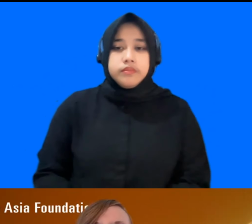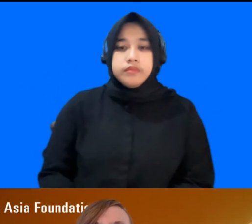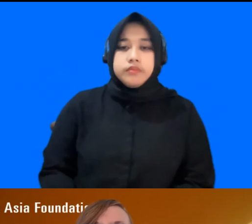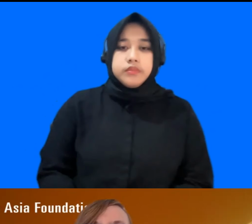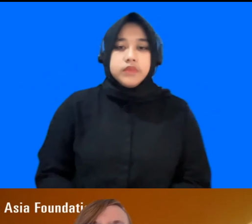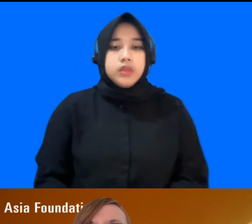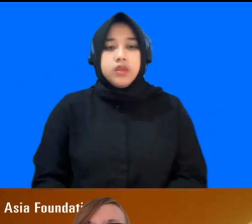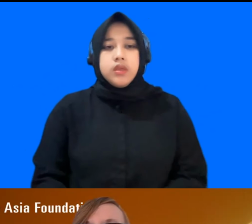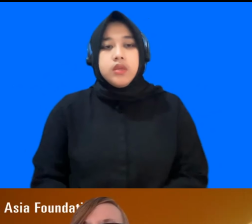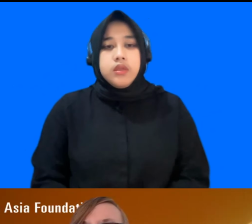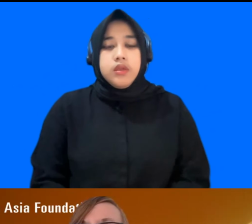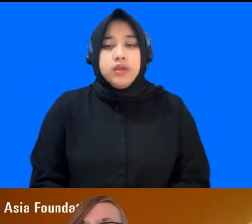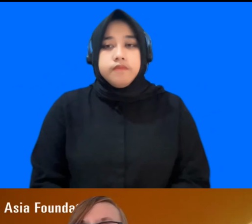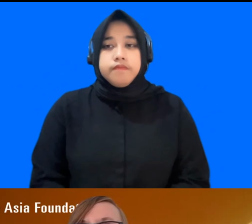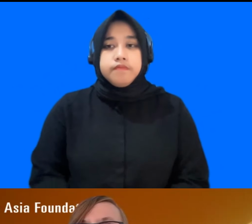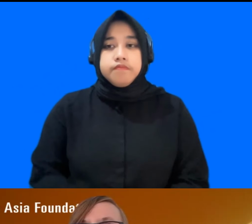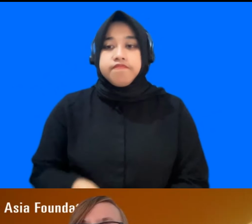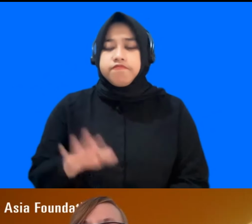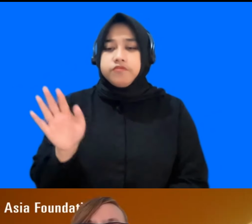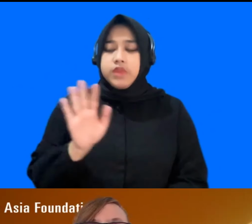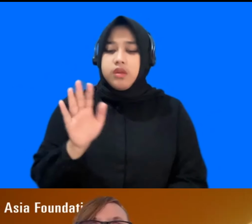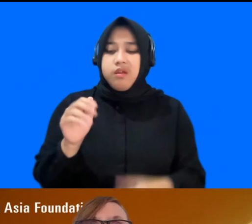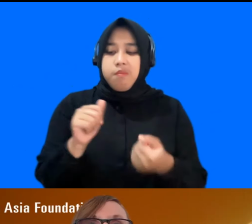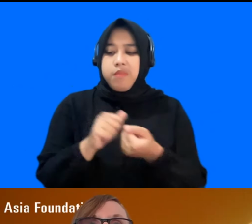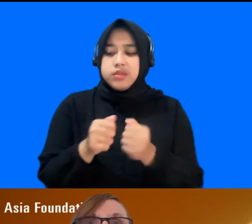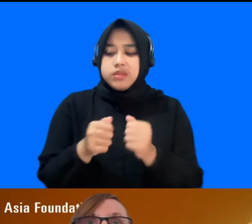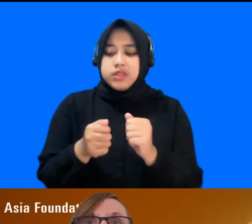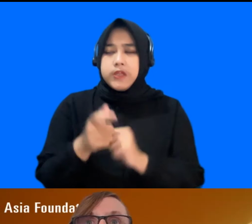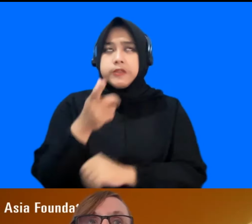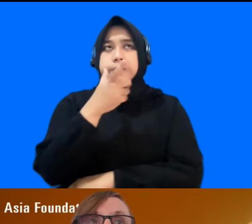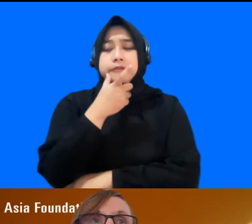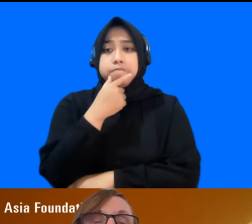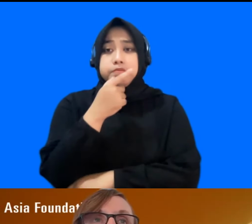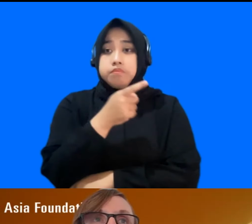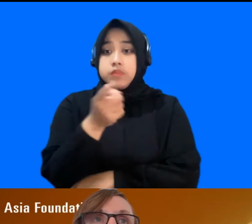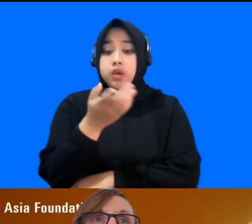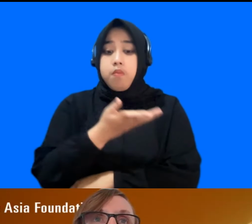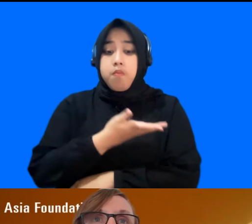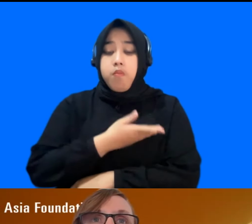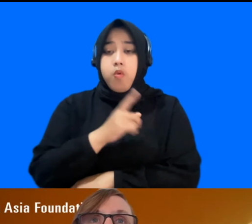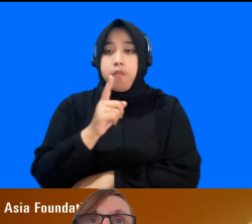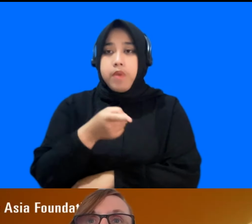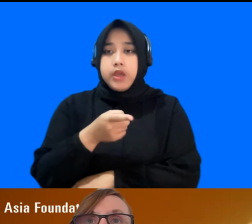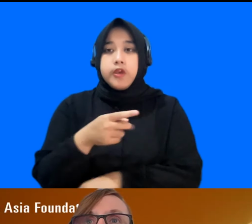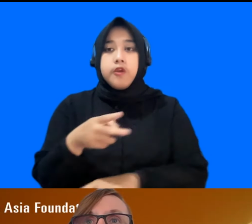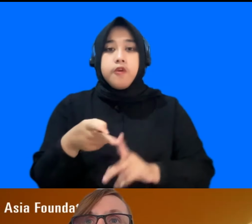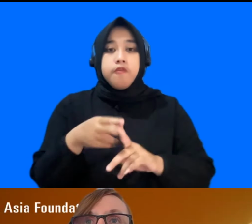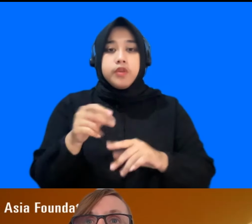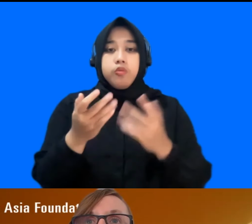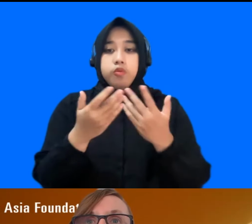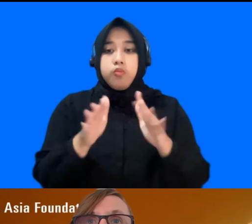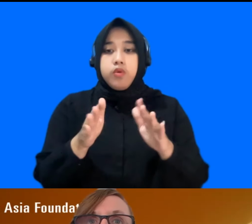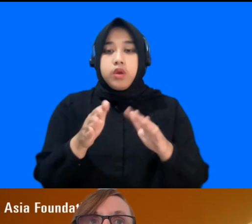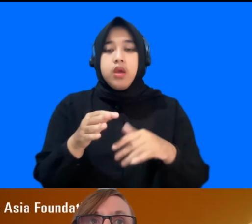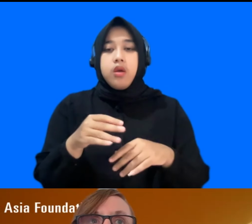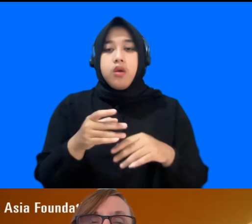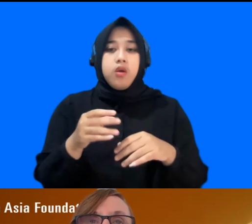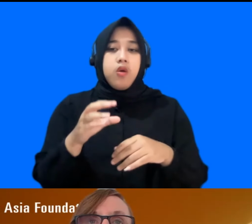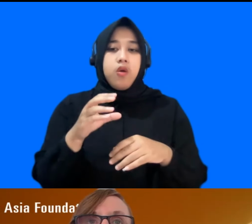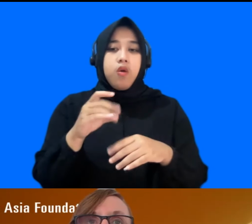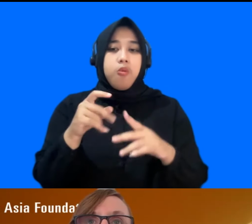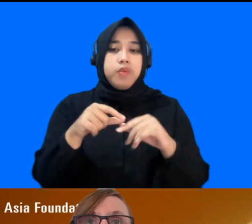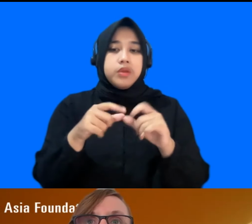earning income from free and open source software. That's one thing that we should tell other people so that they're not afraid of using open